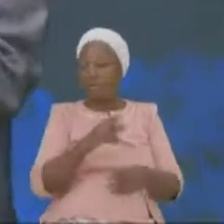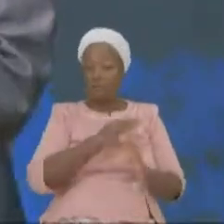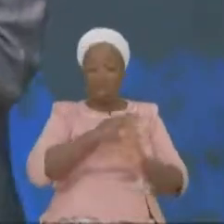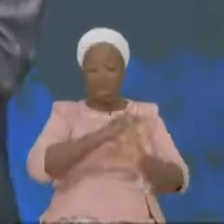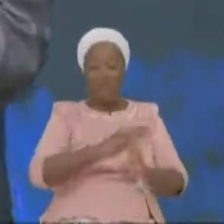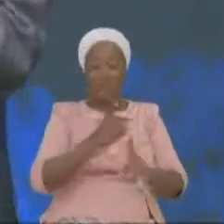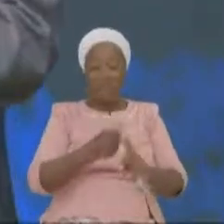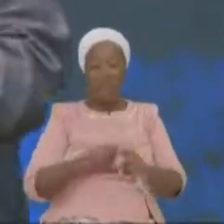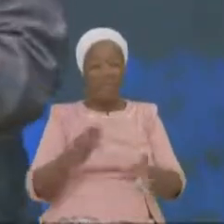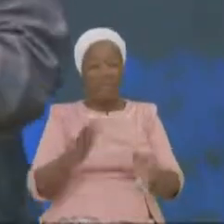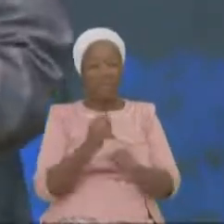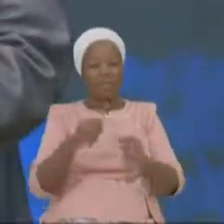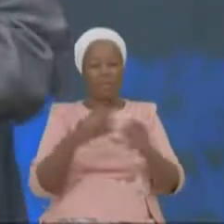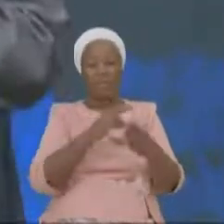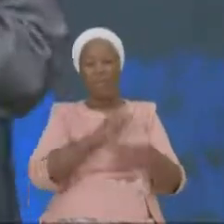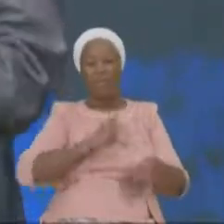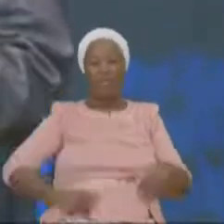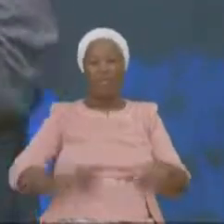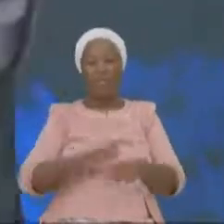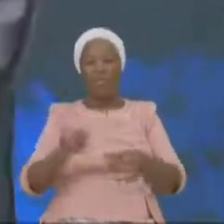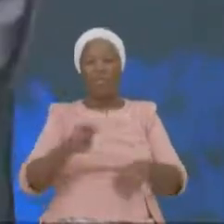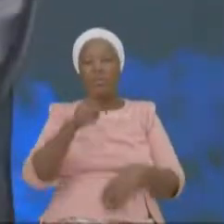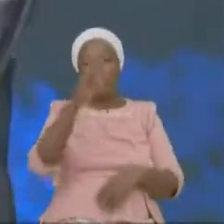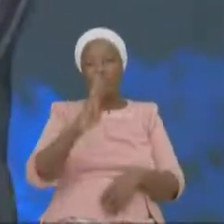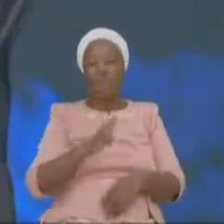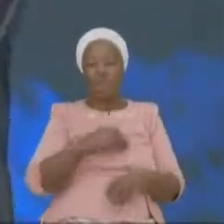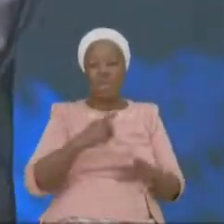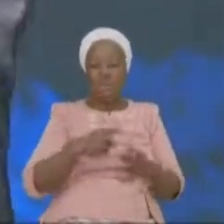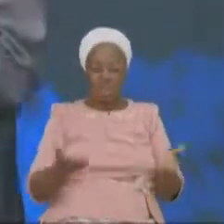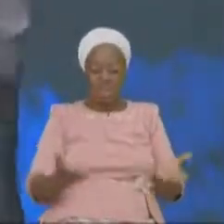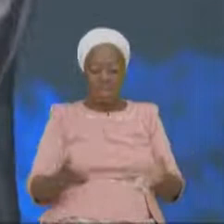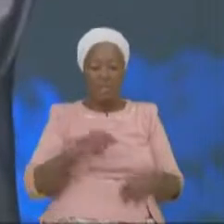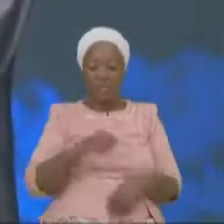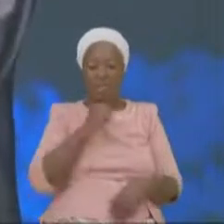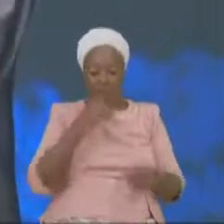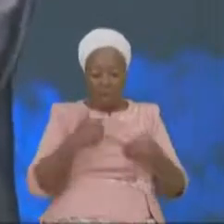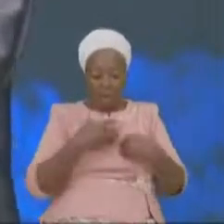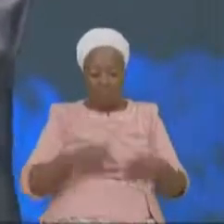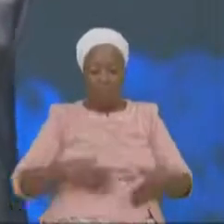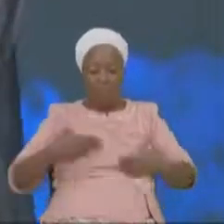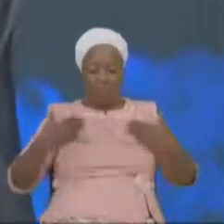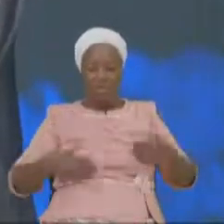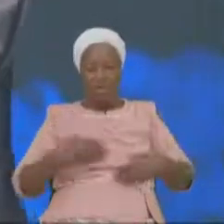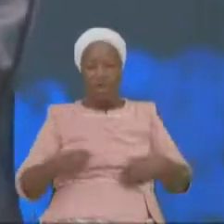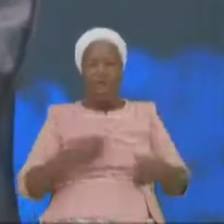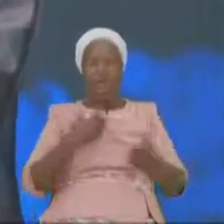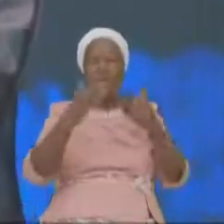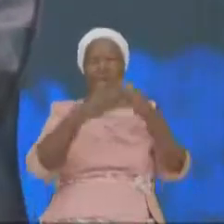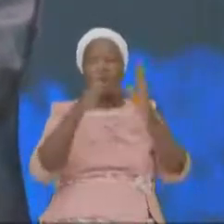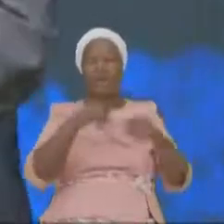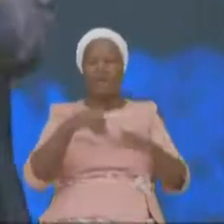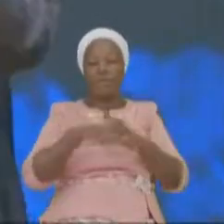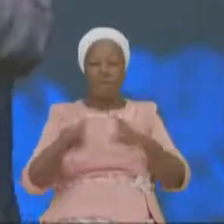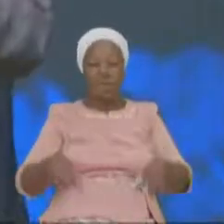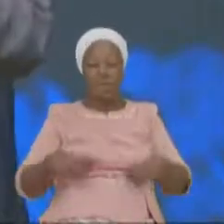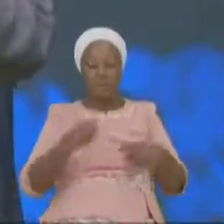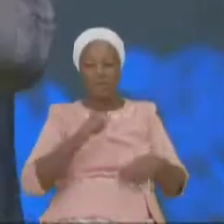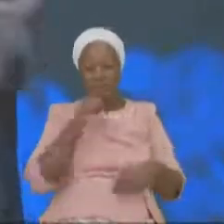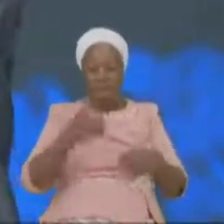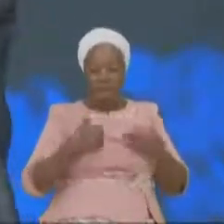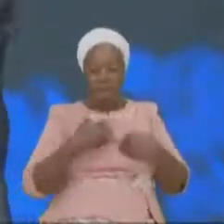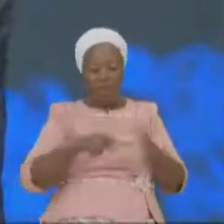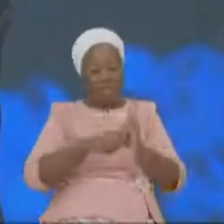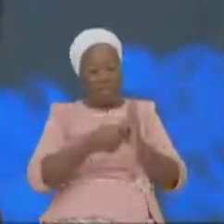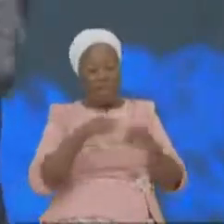Even here, you'll not have the joy of the kingdom, the power of the kingdom, the key into the kingdom. You will not